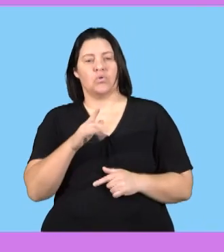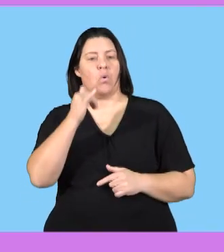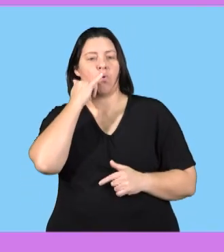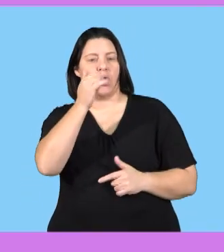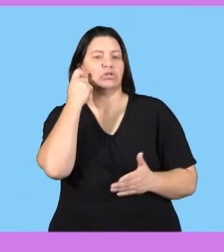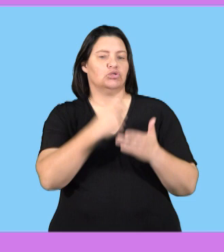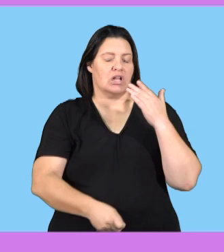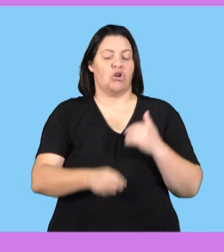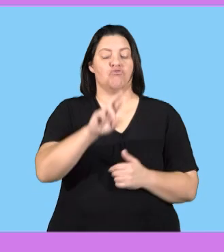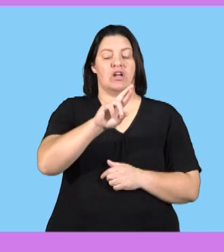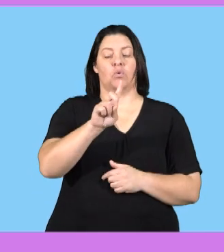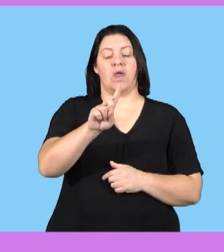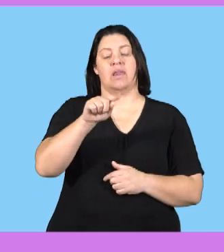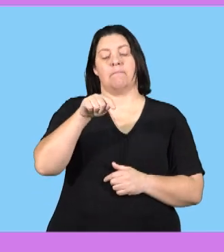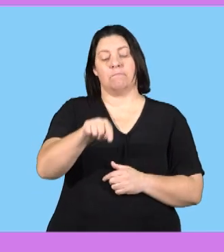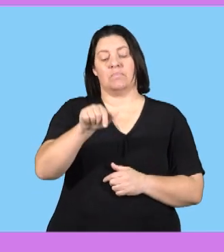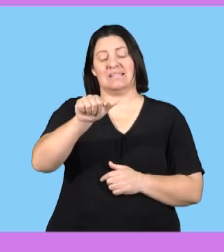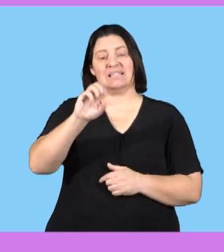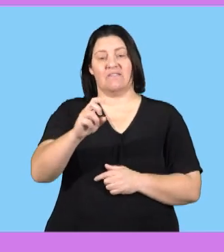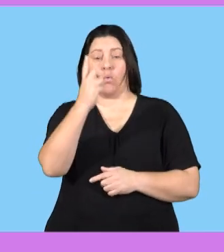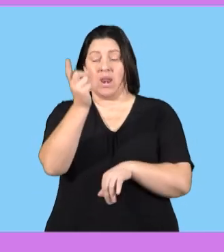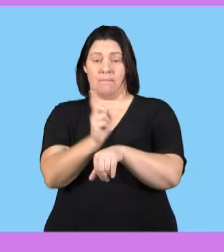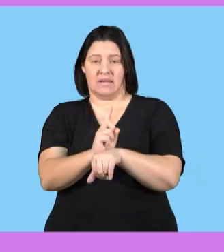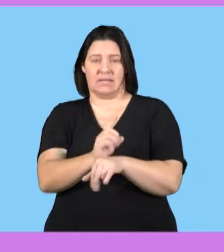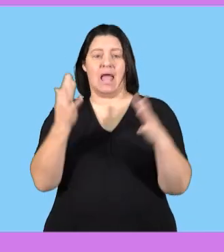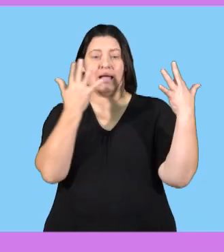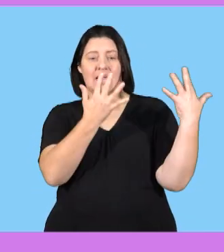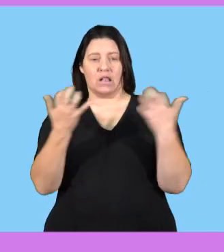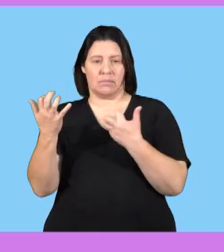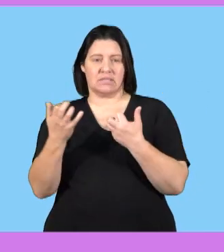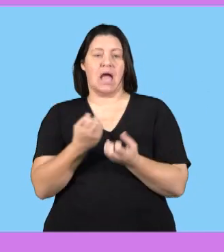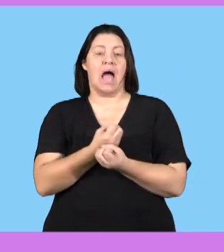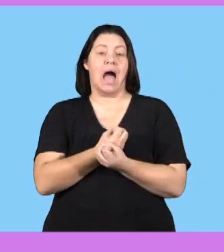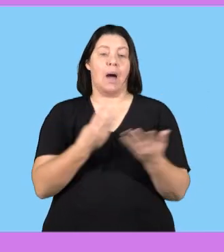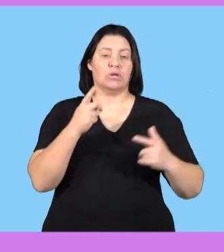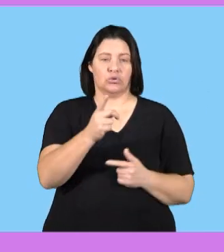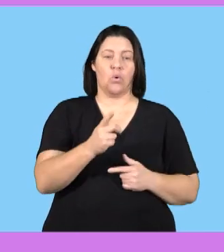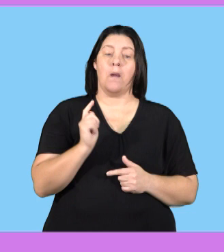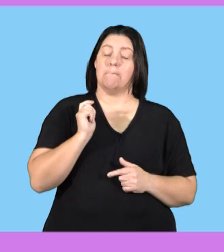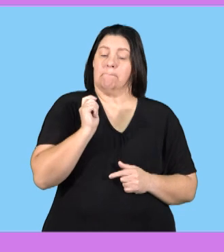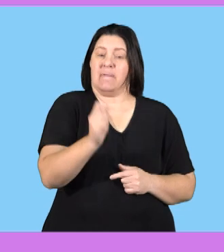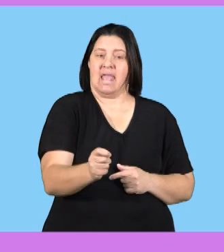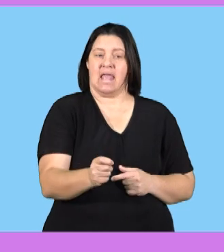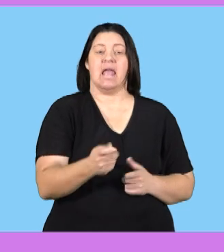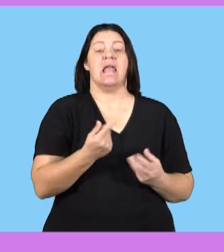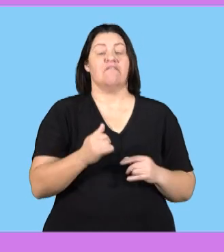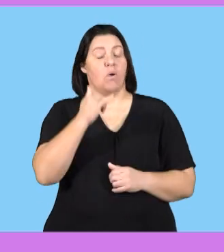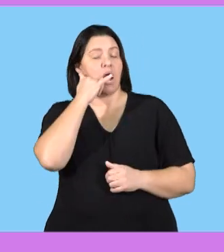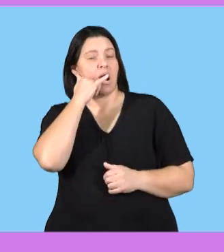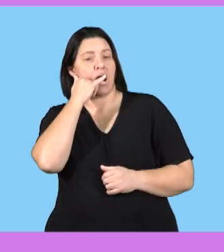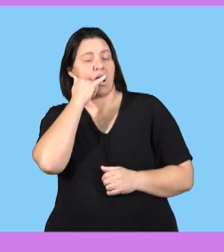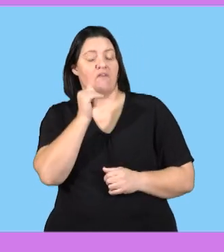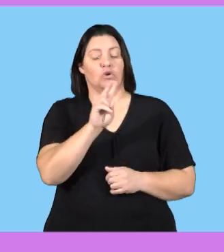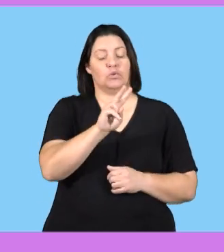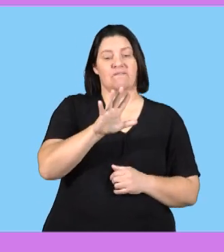your calls are charged at 160 per minute, right? Calculate how much you will have to pay for a call